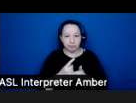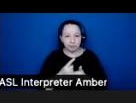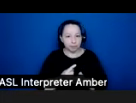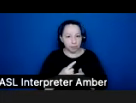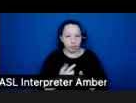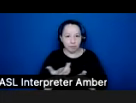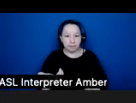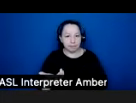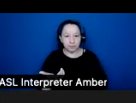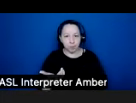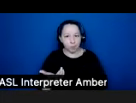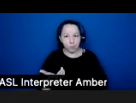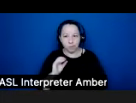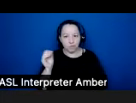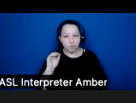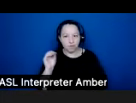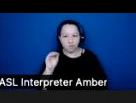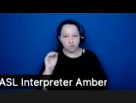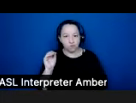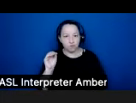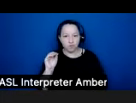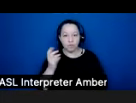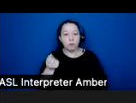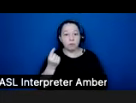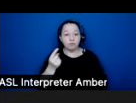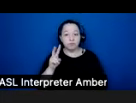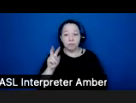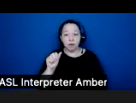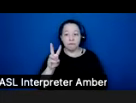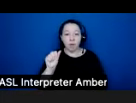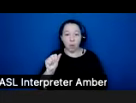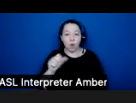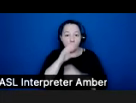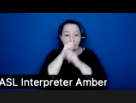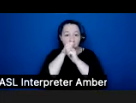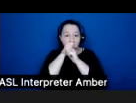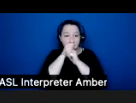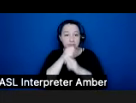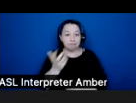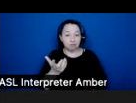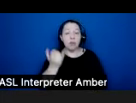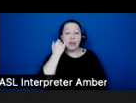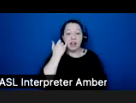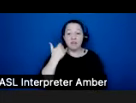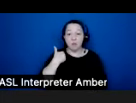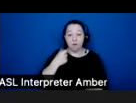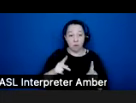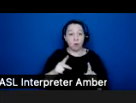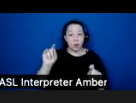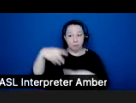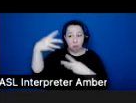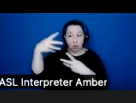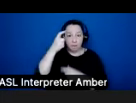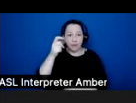Yep. And remember the vow of confidentiality. So if you get a chance, please pull it up, because the